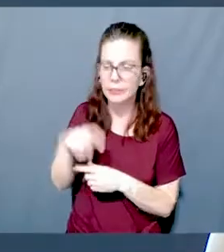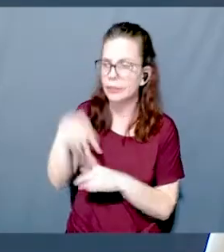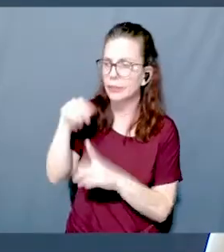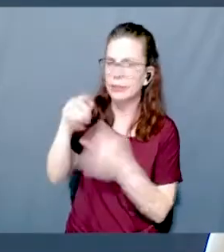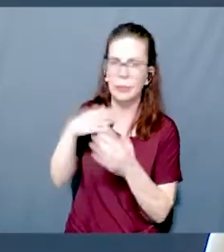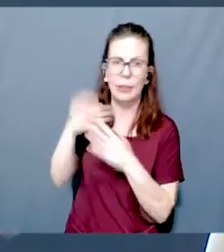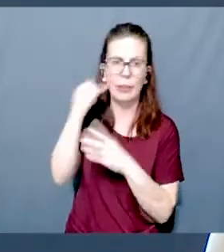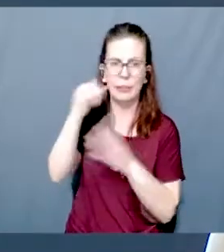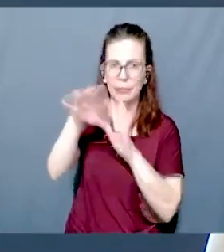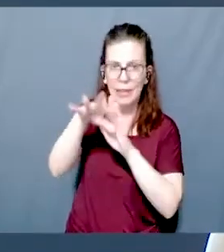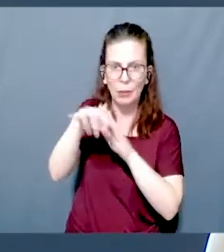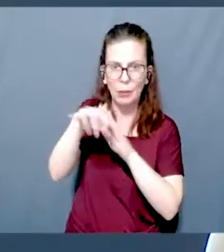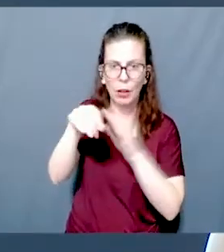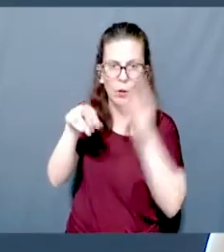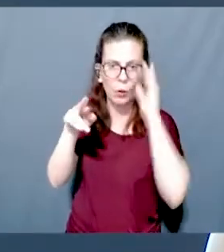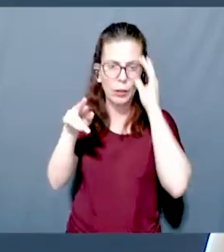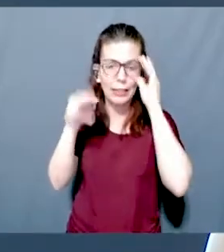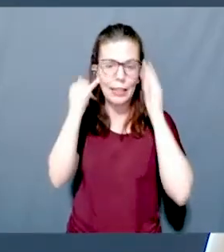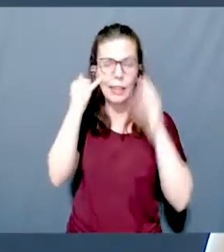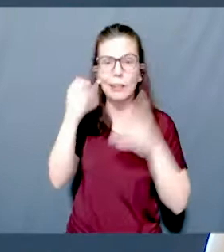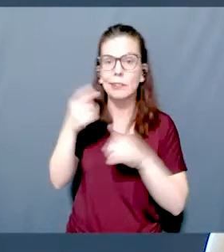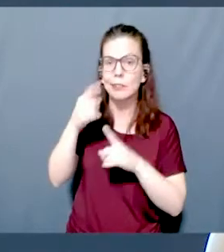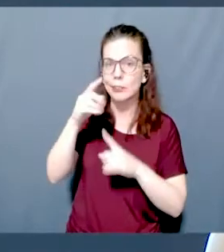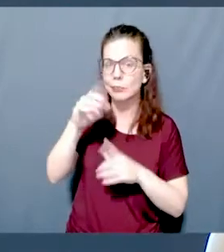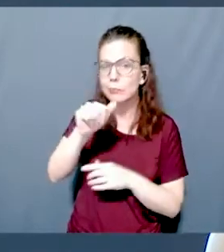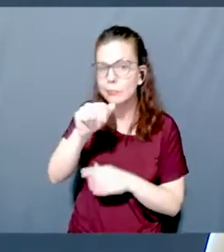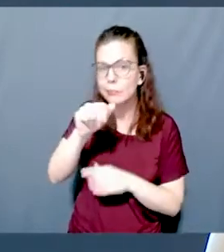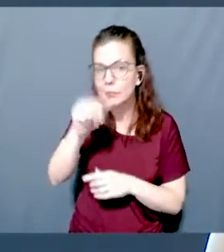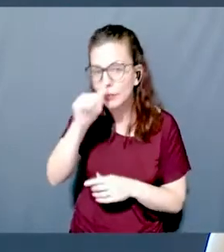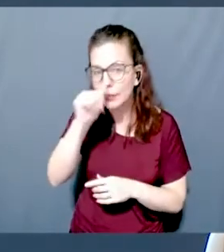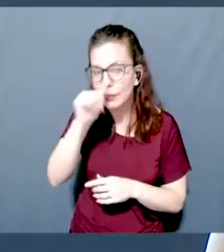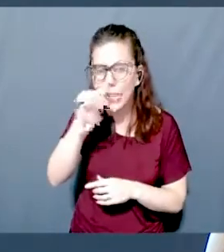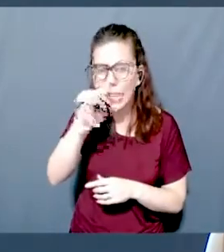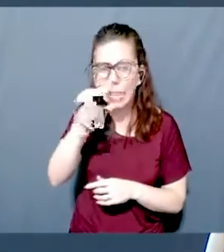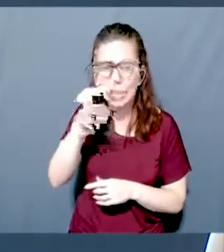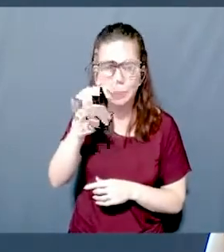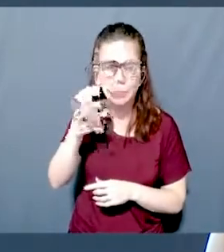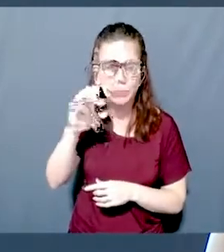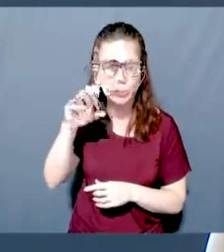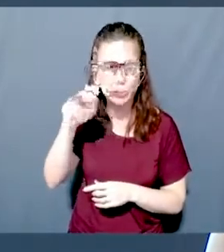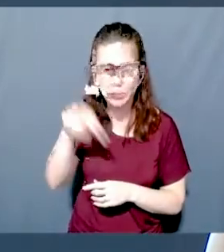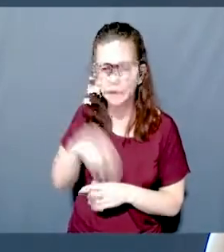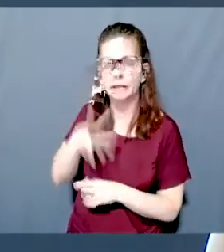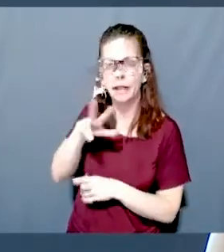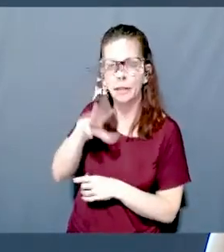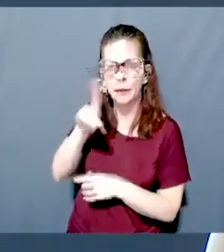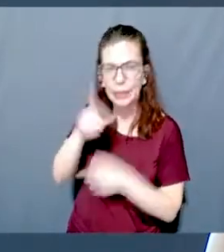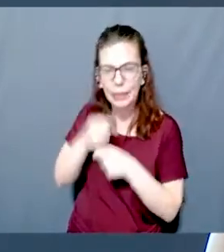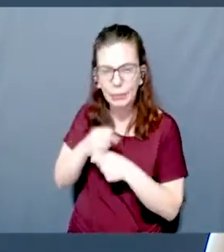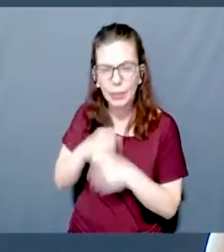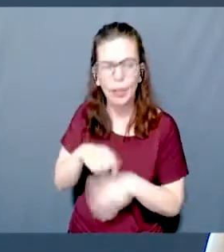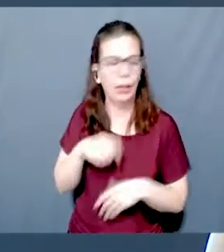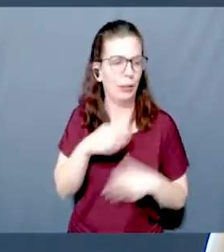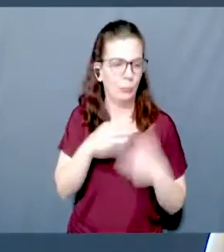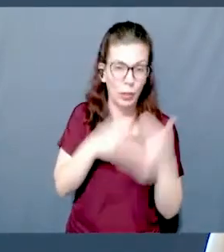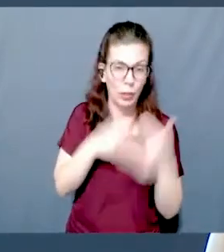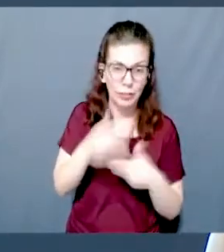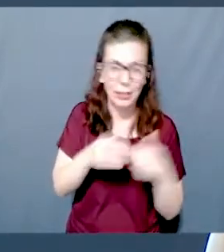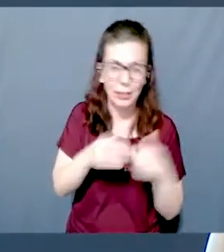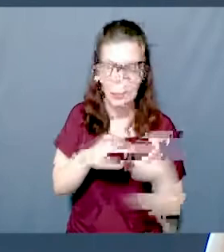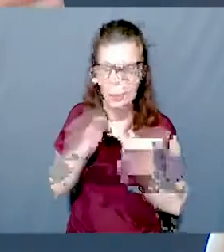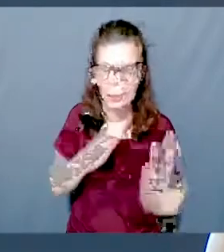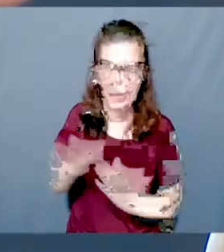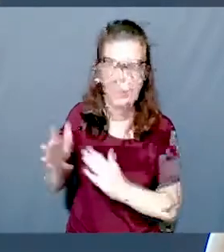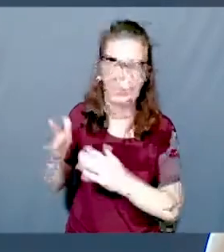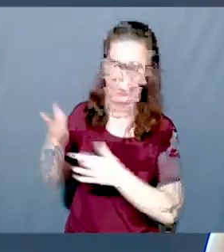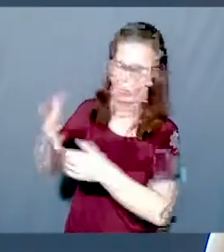camera or creative animation and 3D rendering, the processing, preparation of that content, receiving content from end